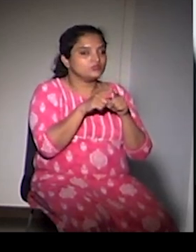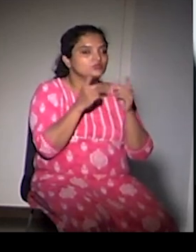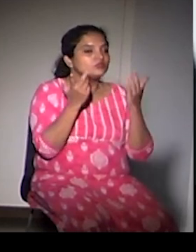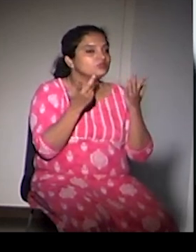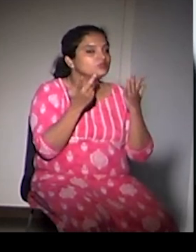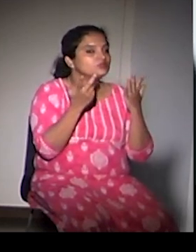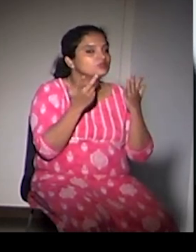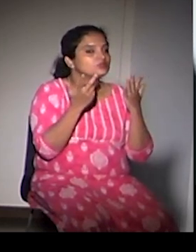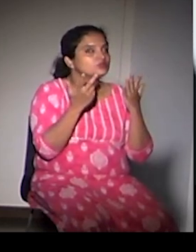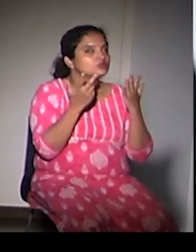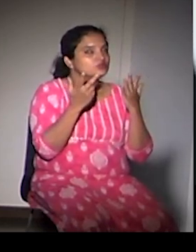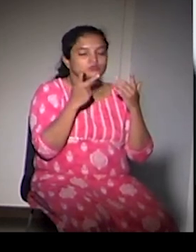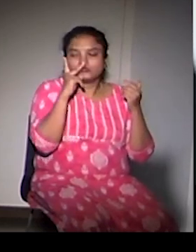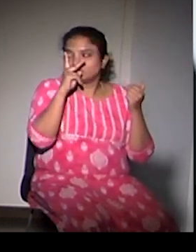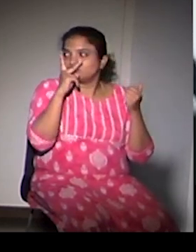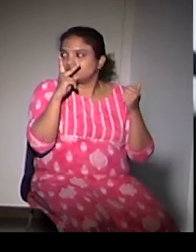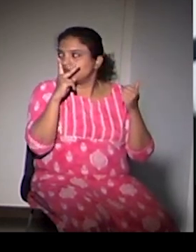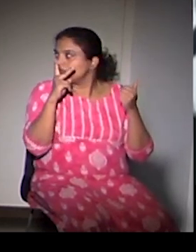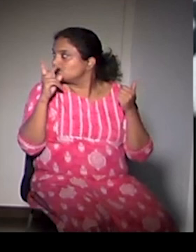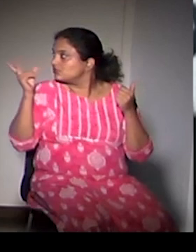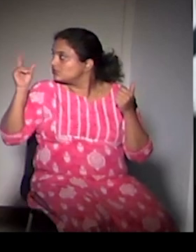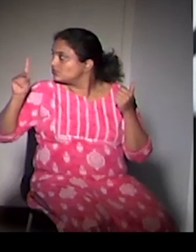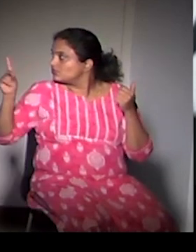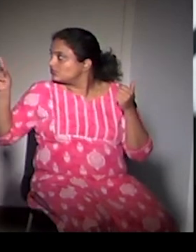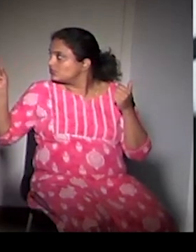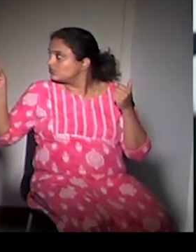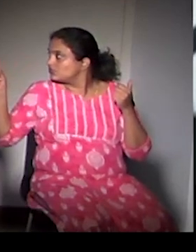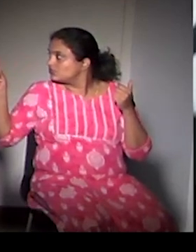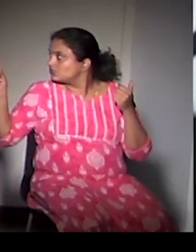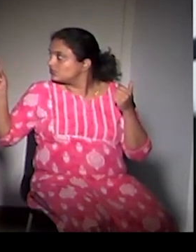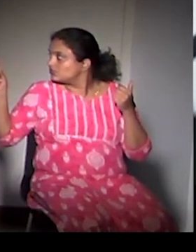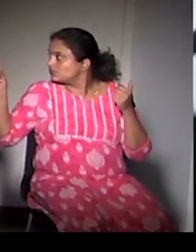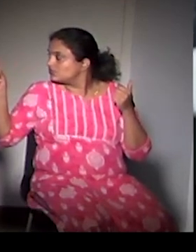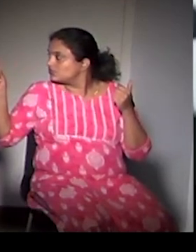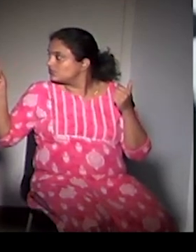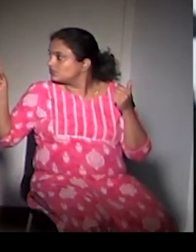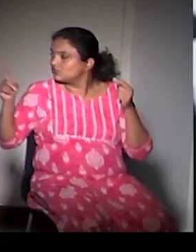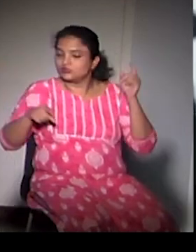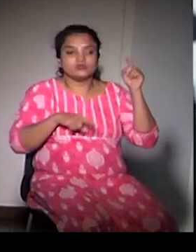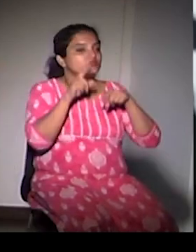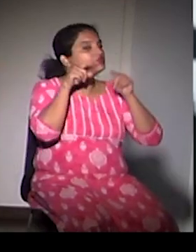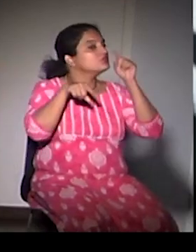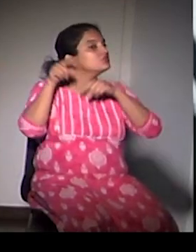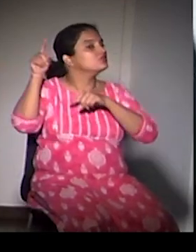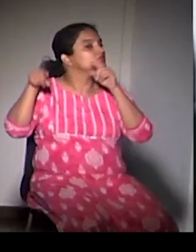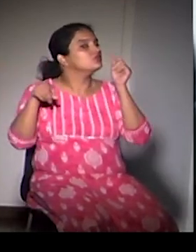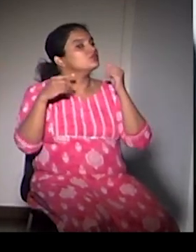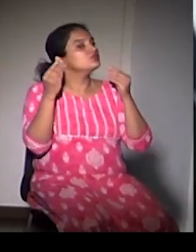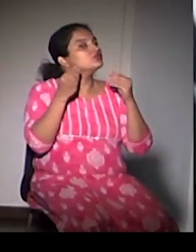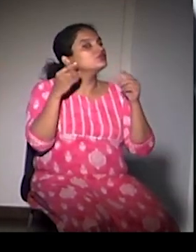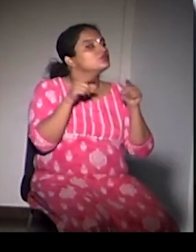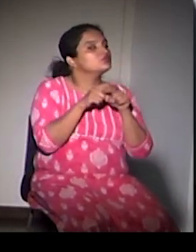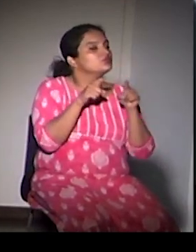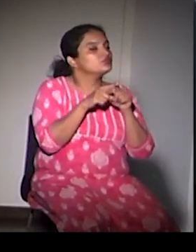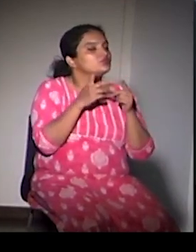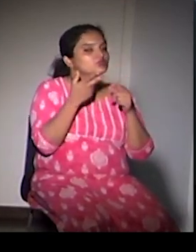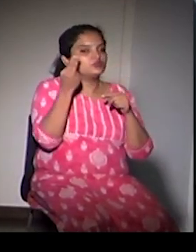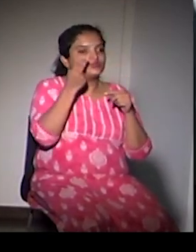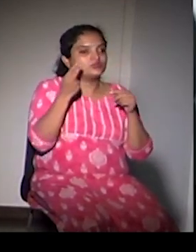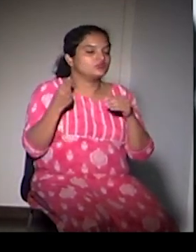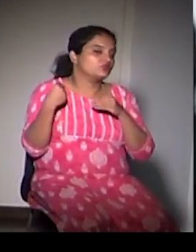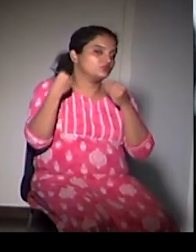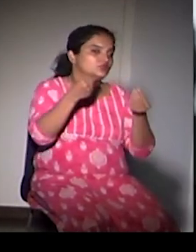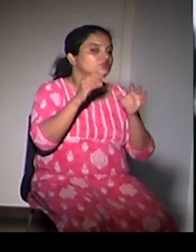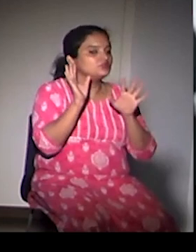And you can see, again, get a sense of the flexibility which this technique gives the artist. You